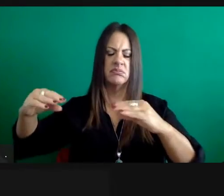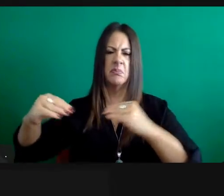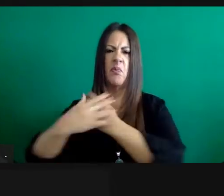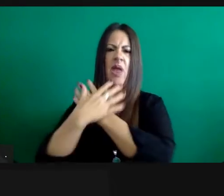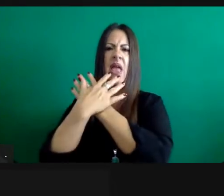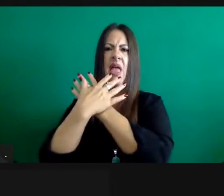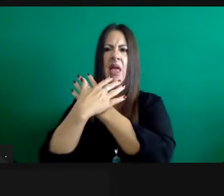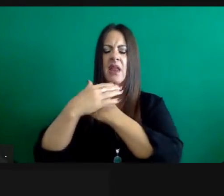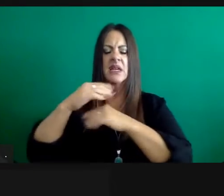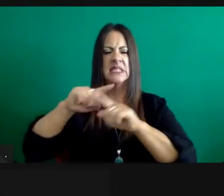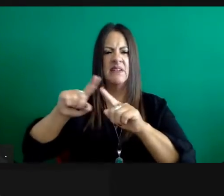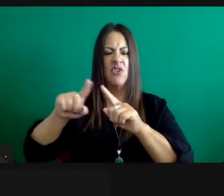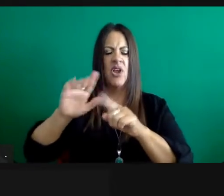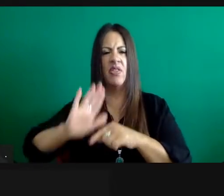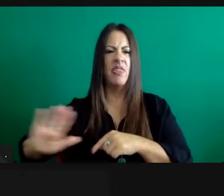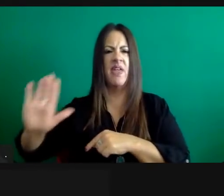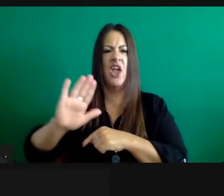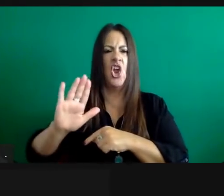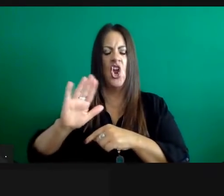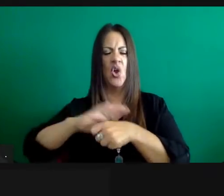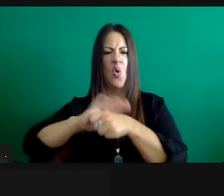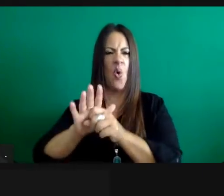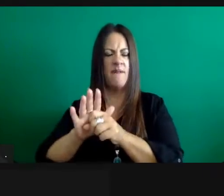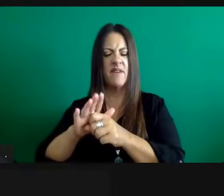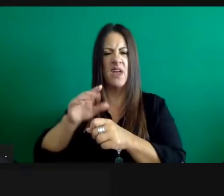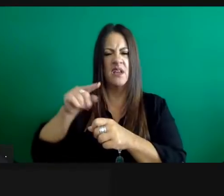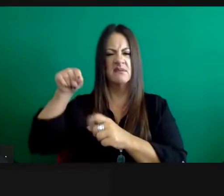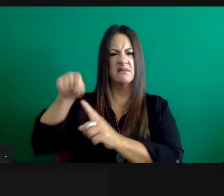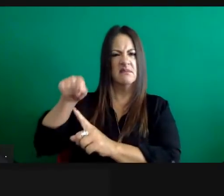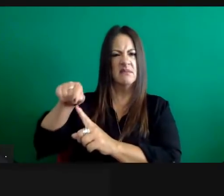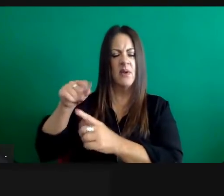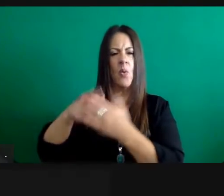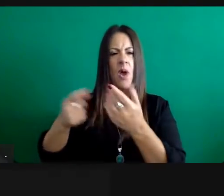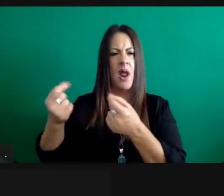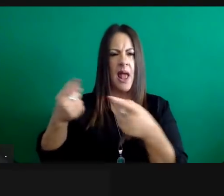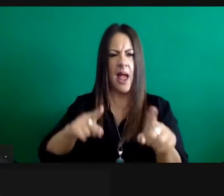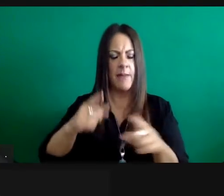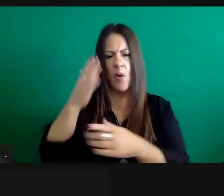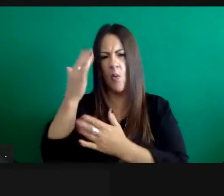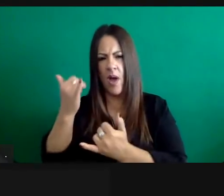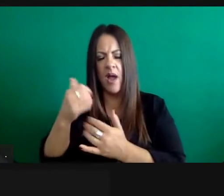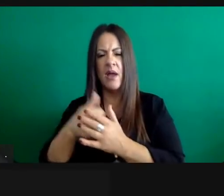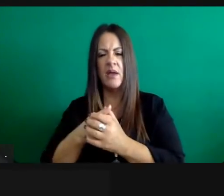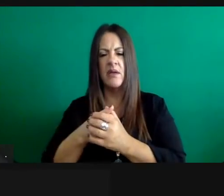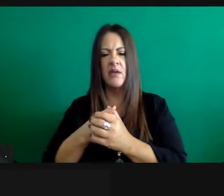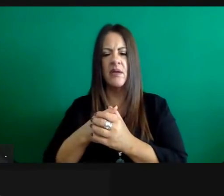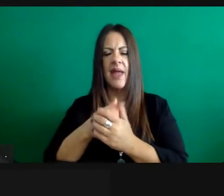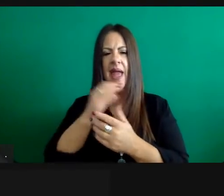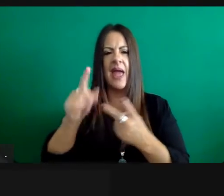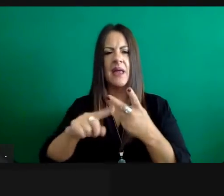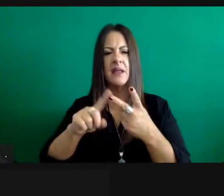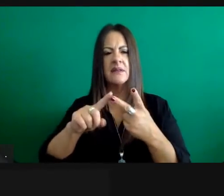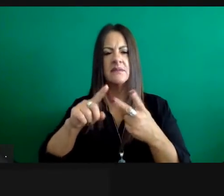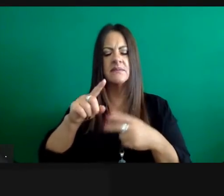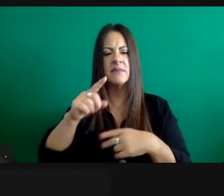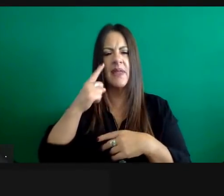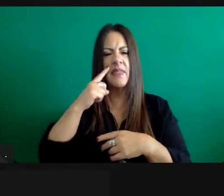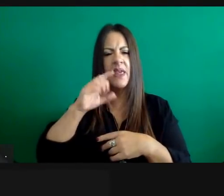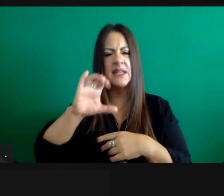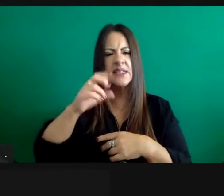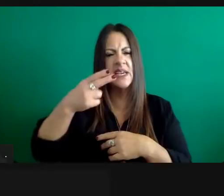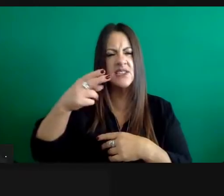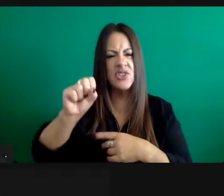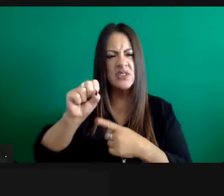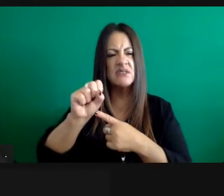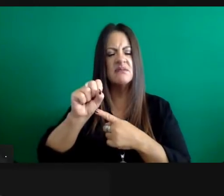There have been some criticism, including from the Assistant Secretary of Health from HHS, who said on Fox News, I don't know of any data